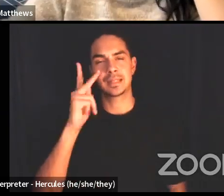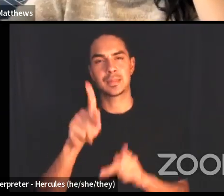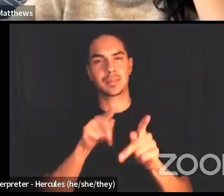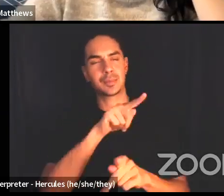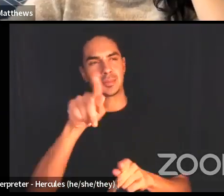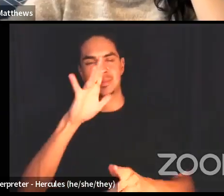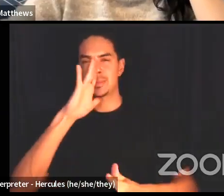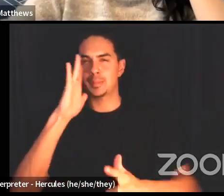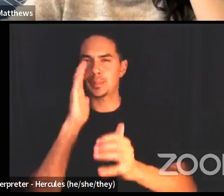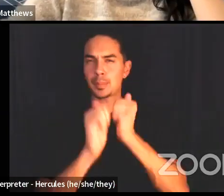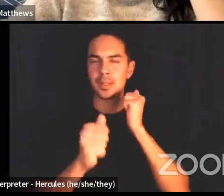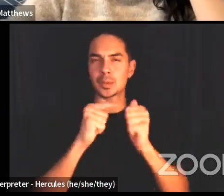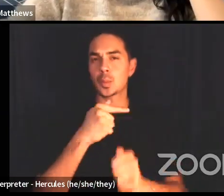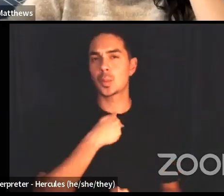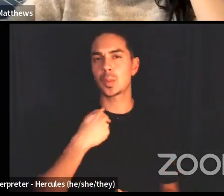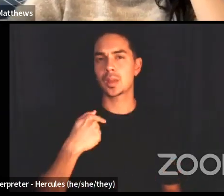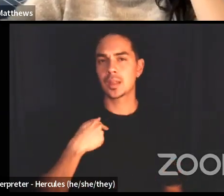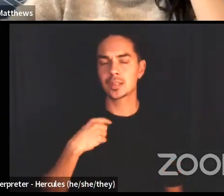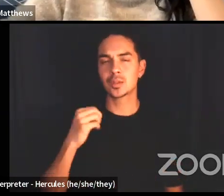I think